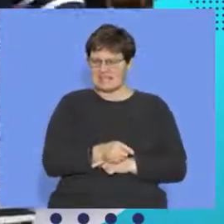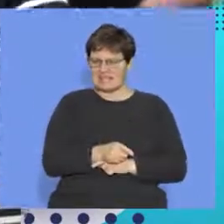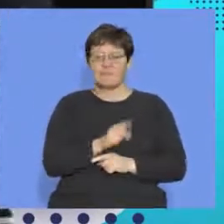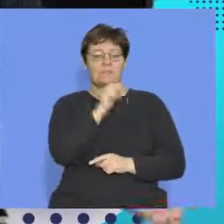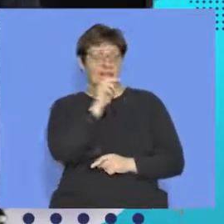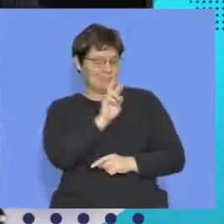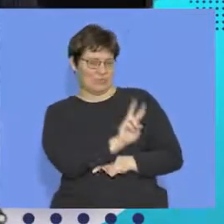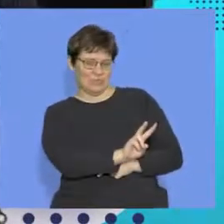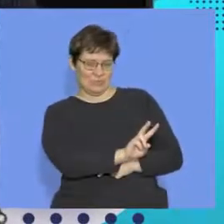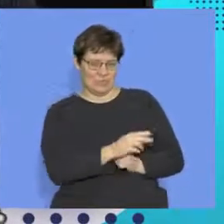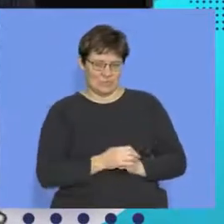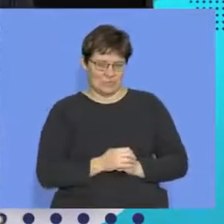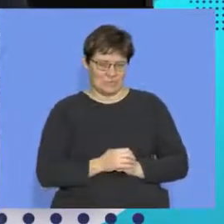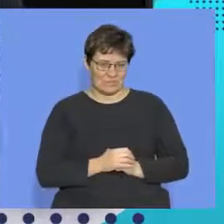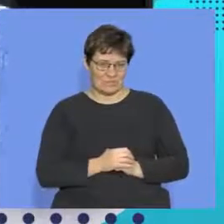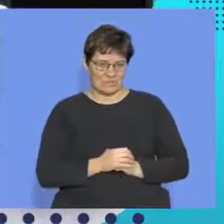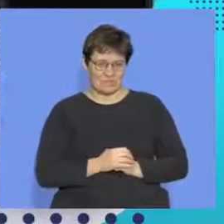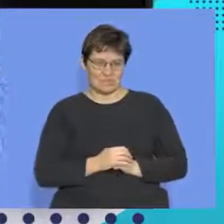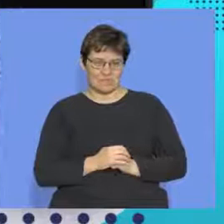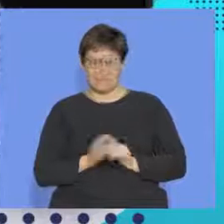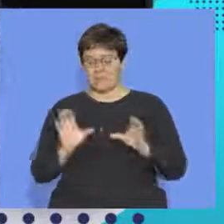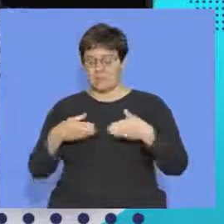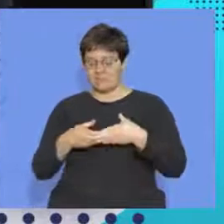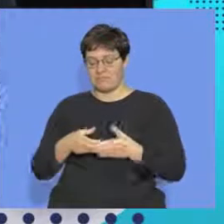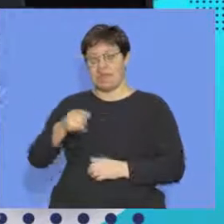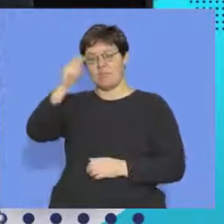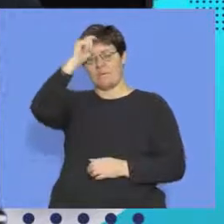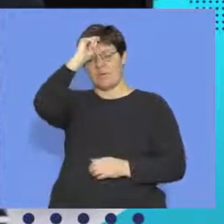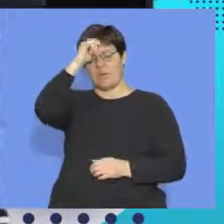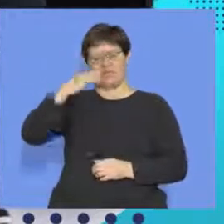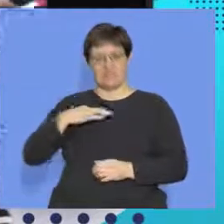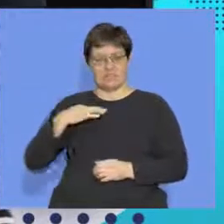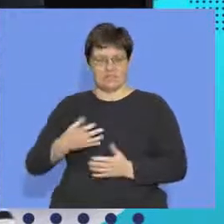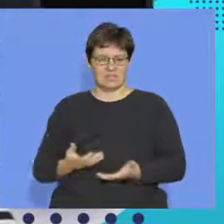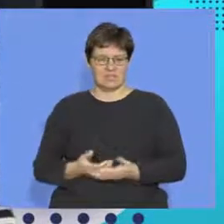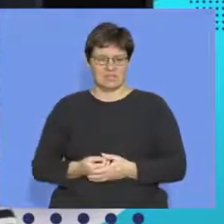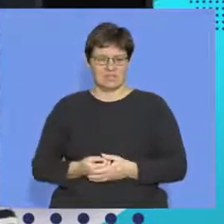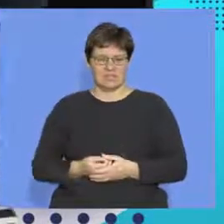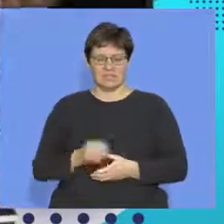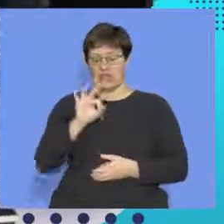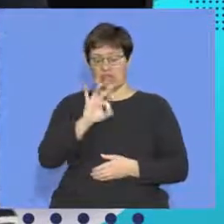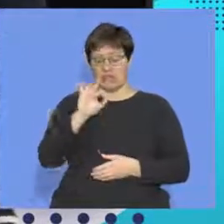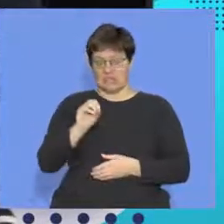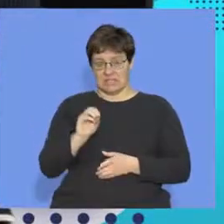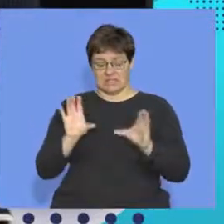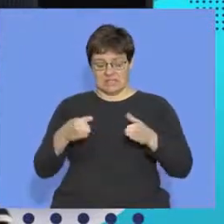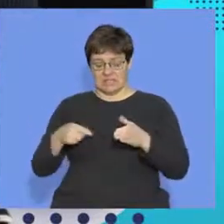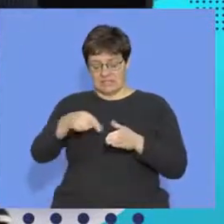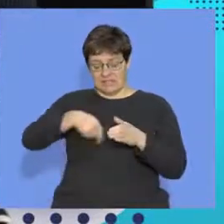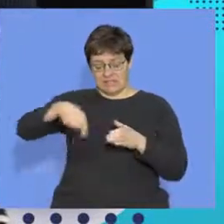Is 2 in a class of boys and girls. If in that class there's 30 of